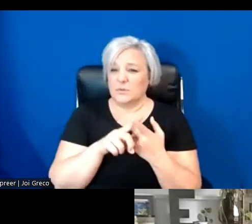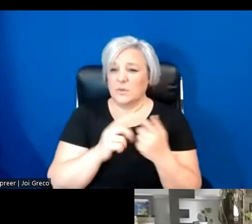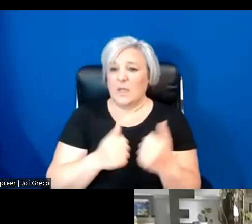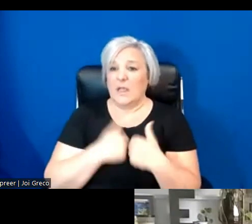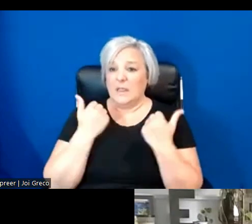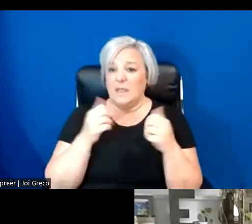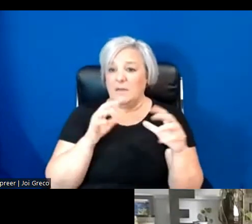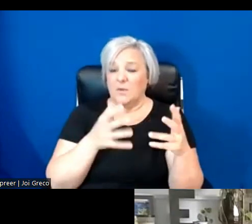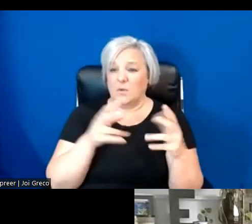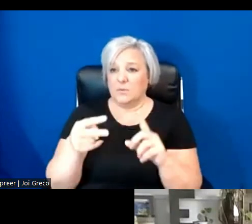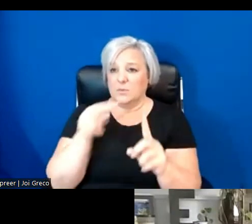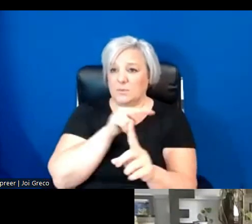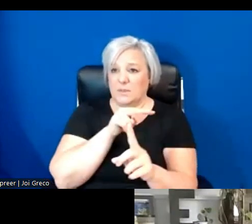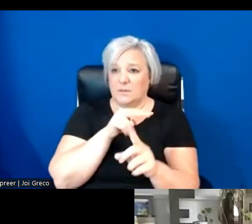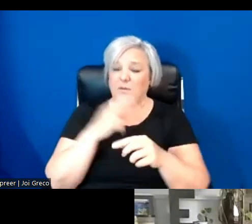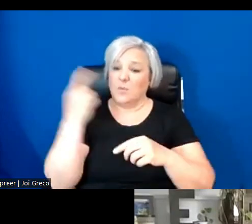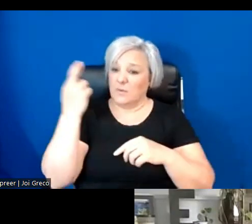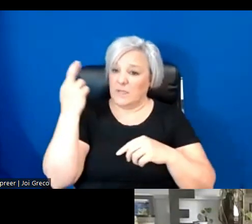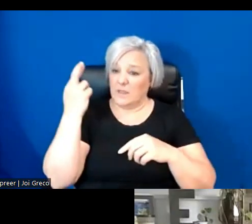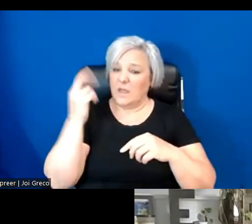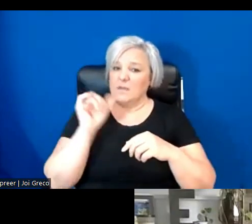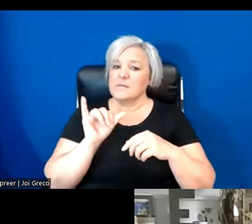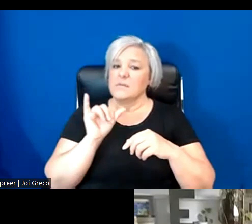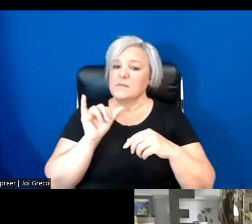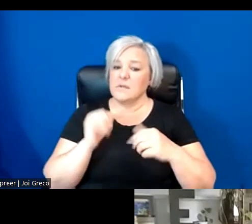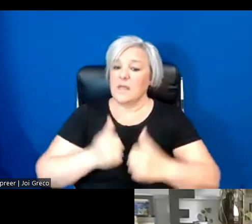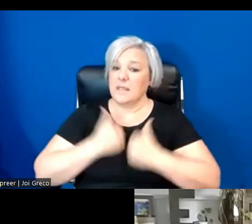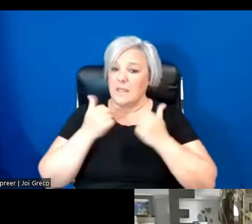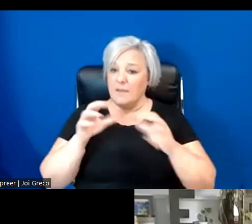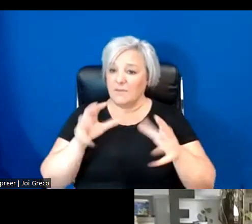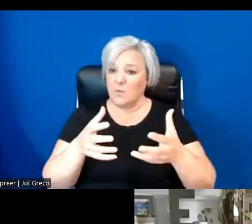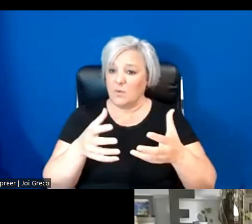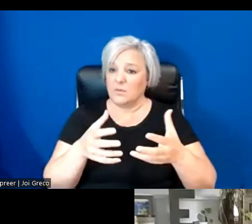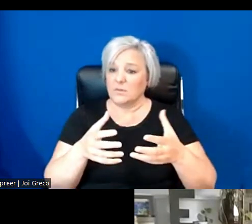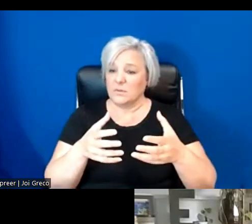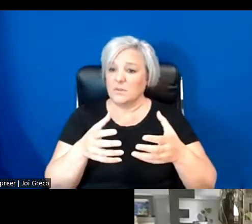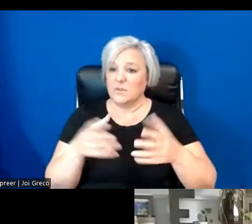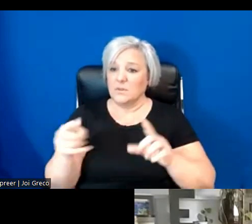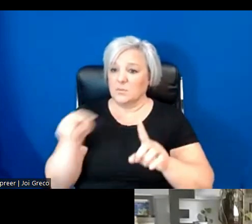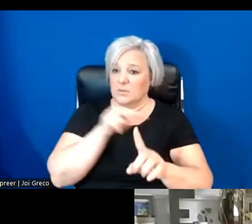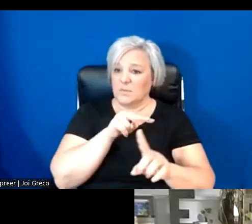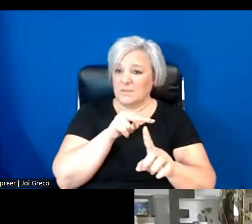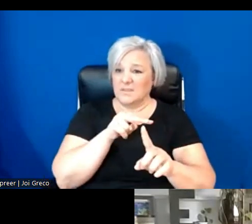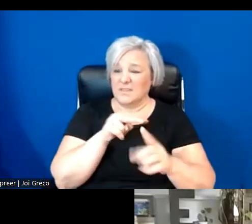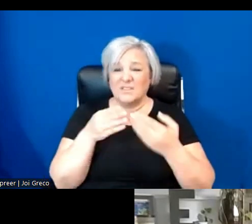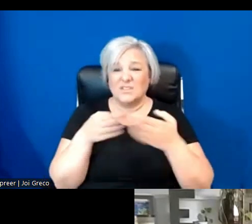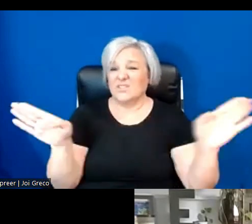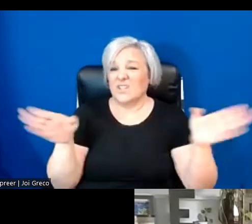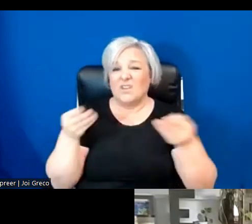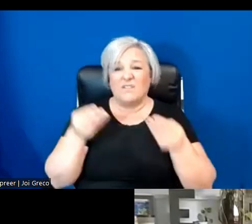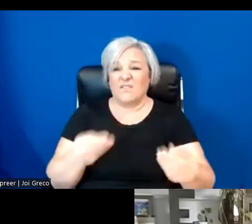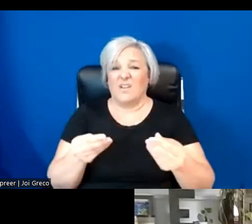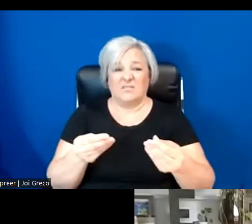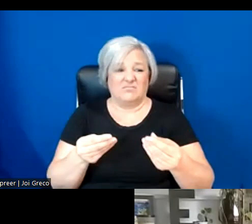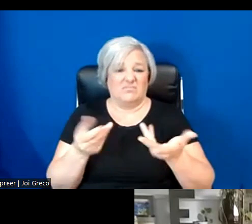course perspective. And when we realized we need to take a life course perspective, because those are really generalized funds that we can use any way